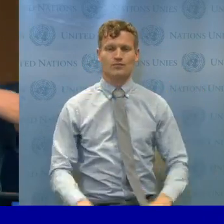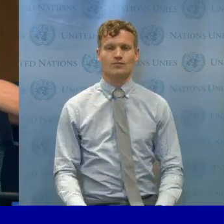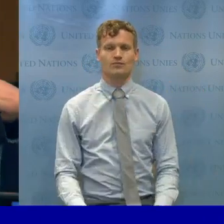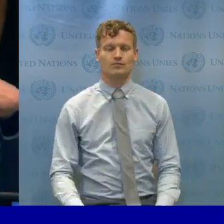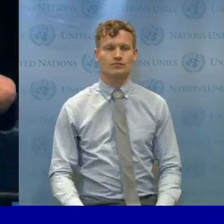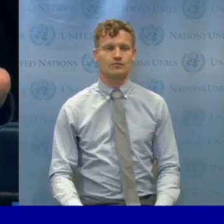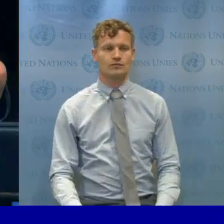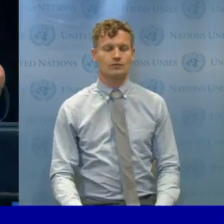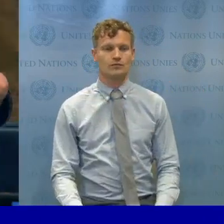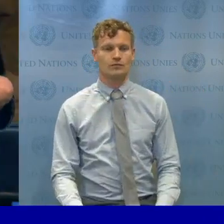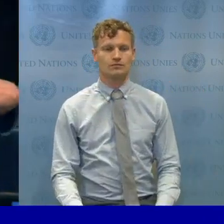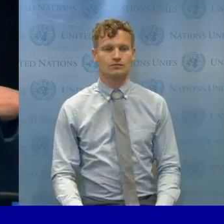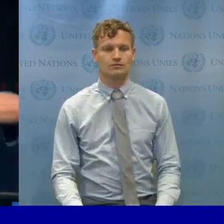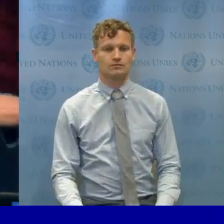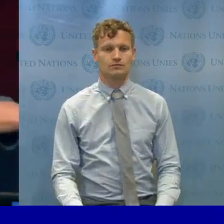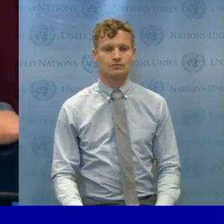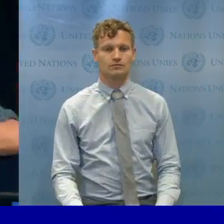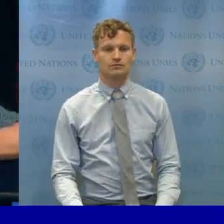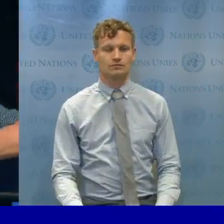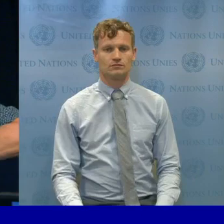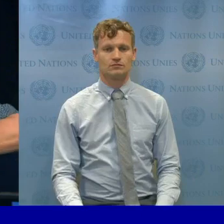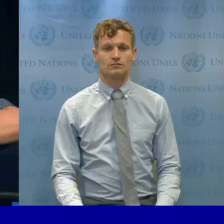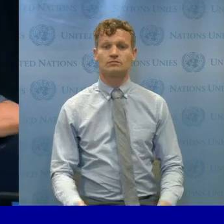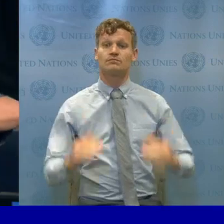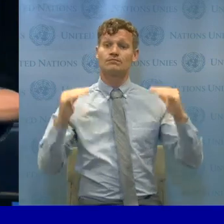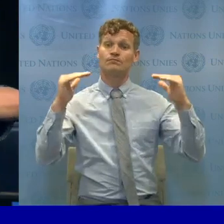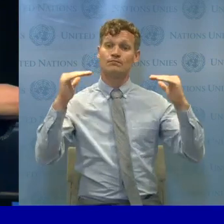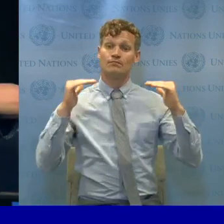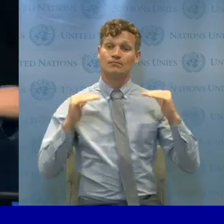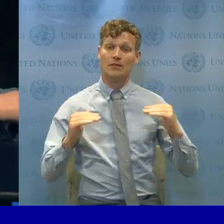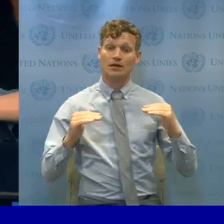I now ask the next civil society organization,